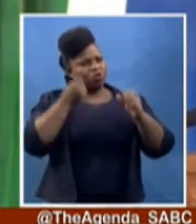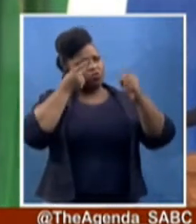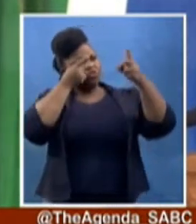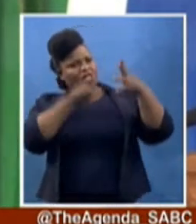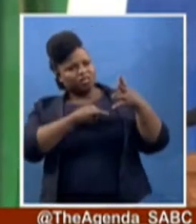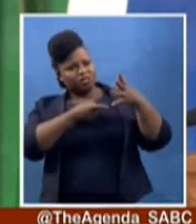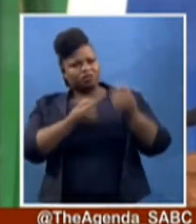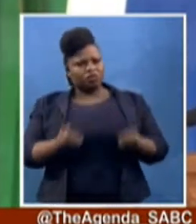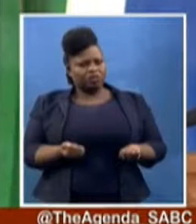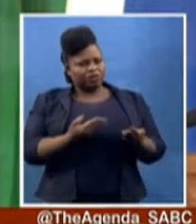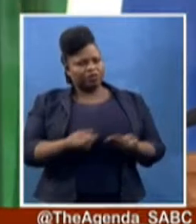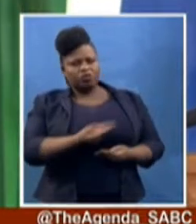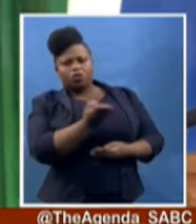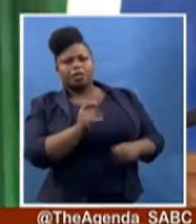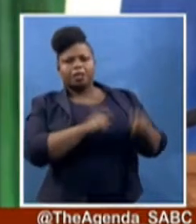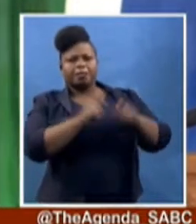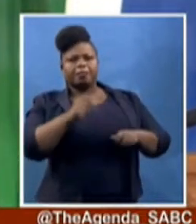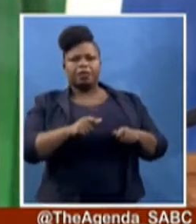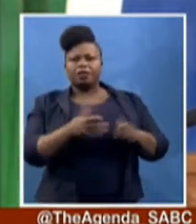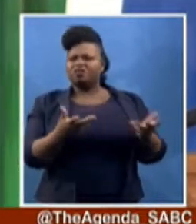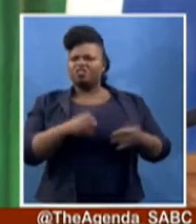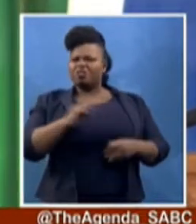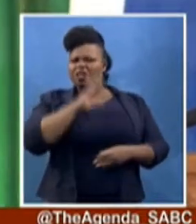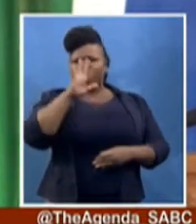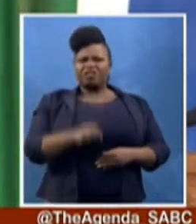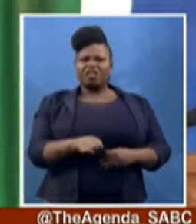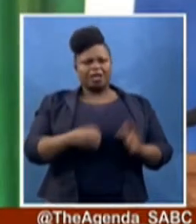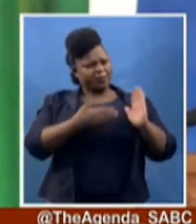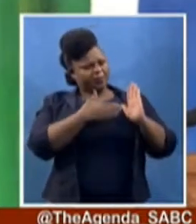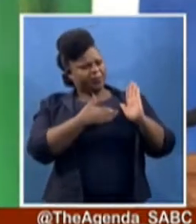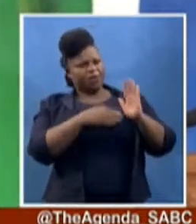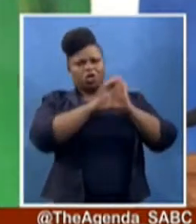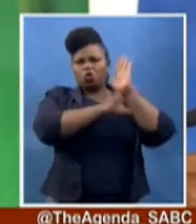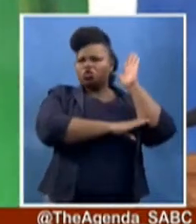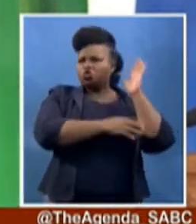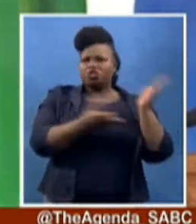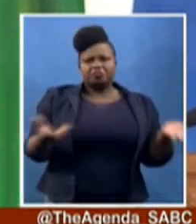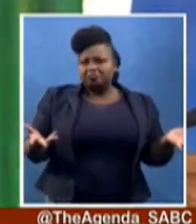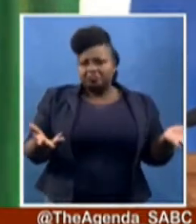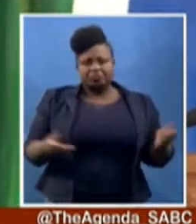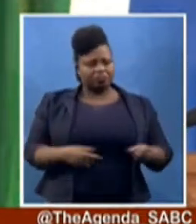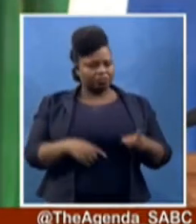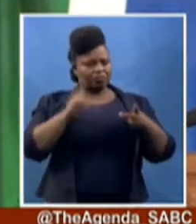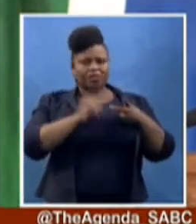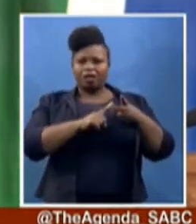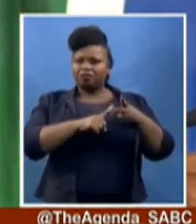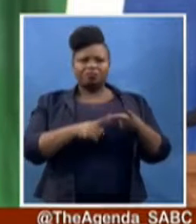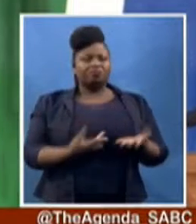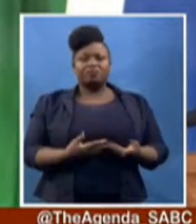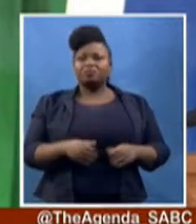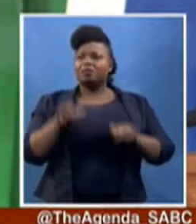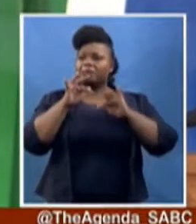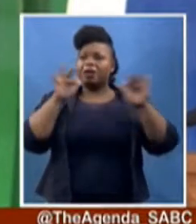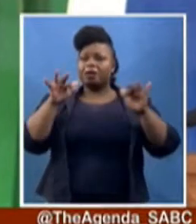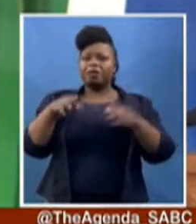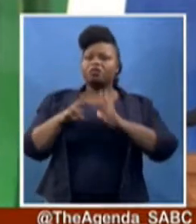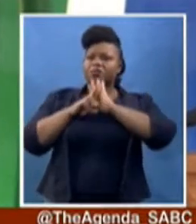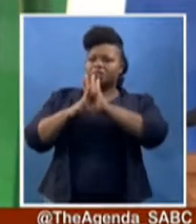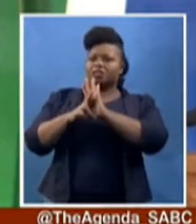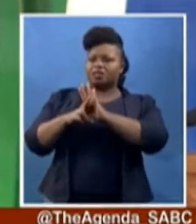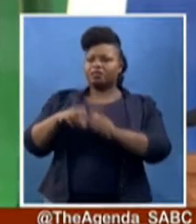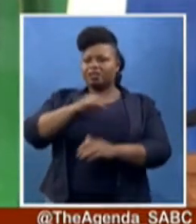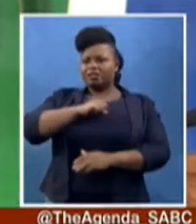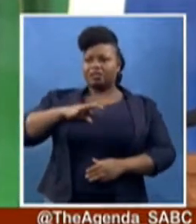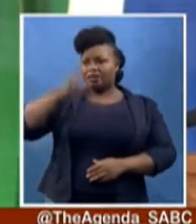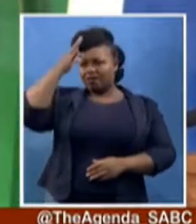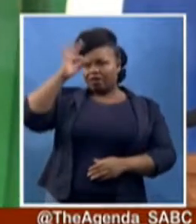people of the Republic. Nowhere does it say that any public representative or official serves in any organ of the